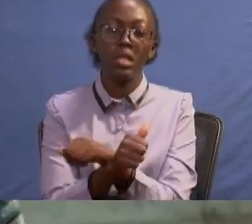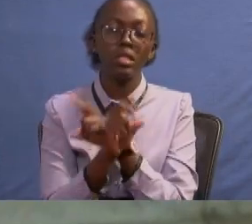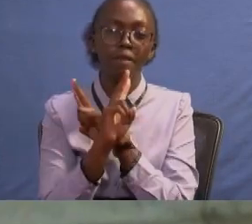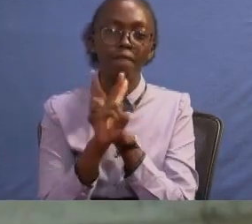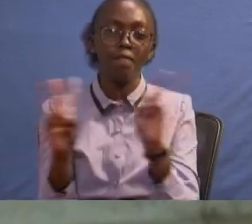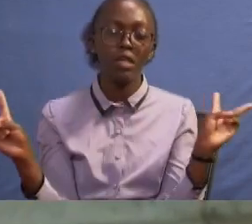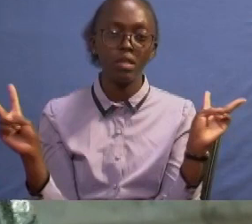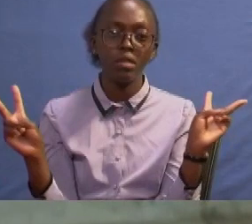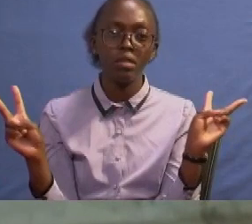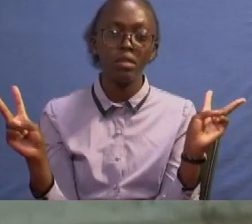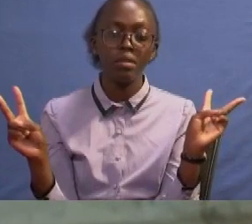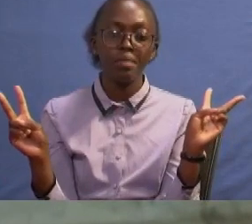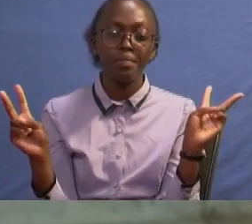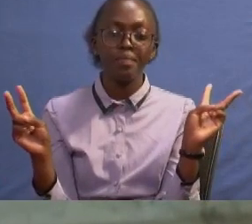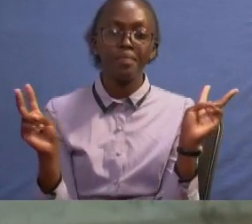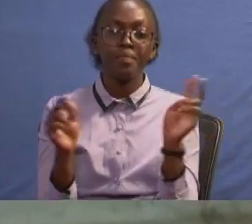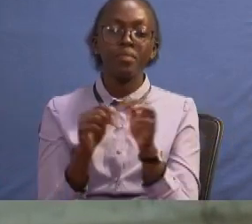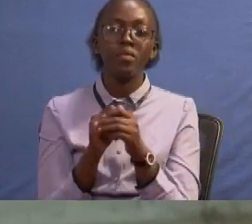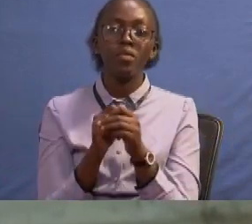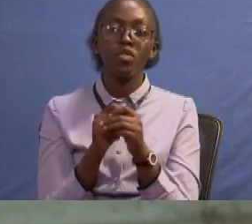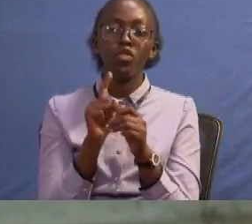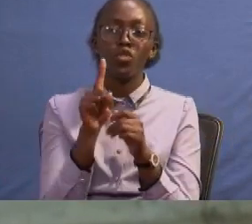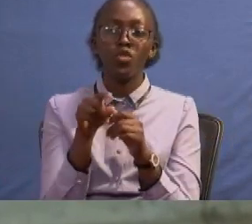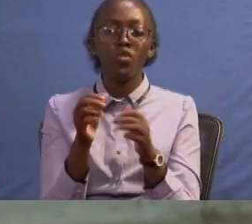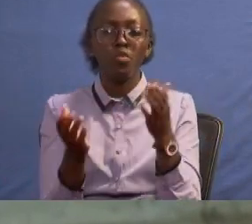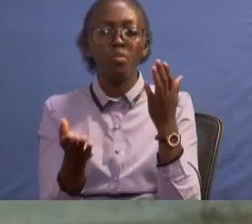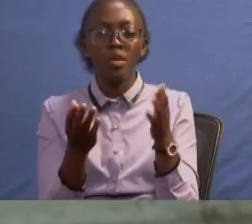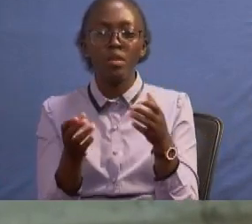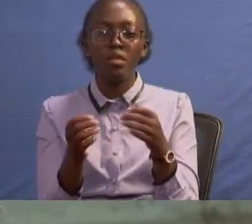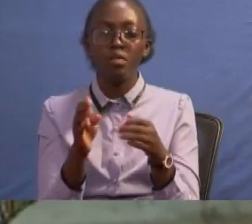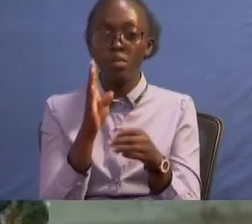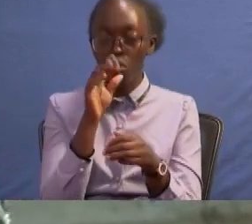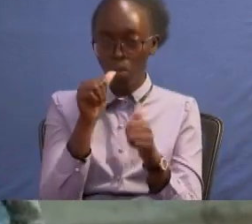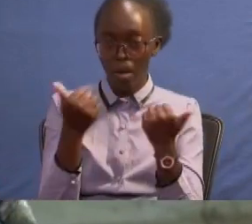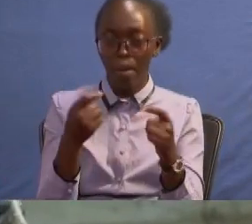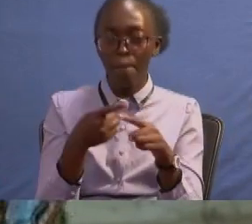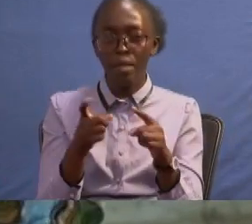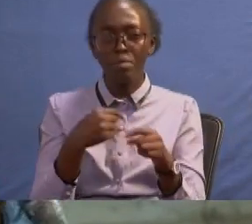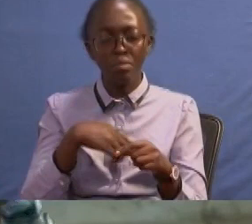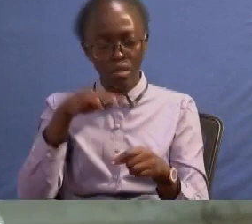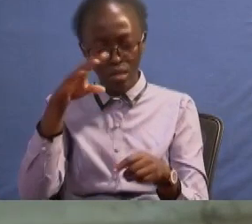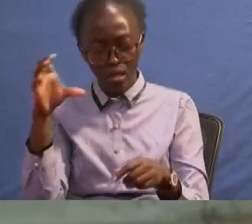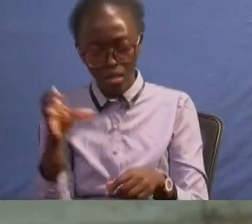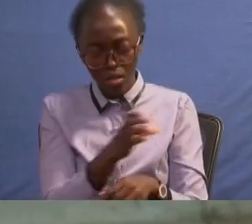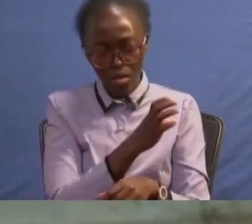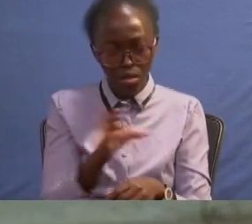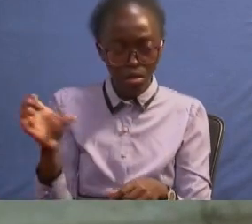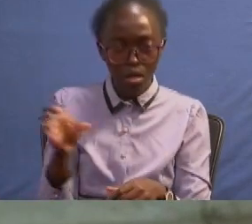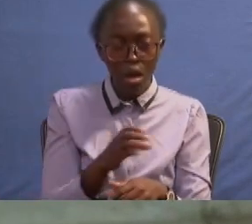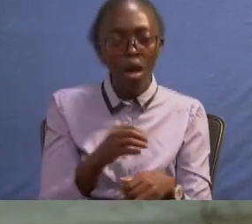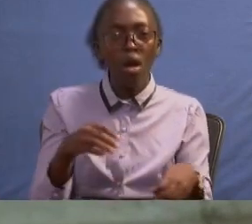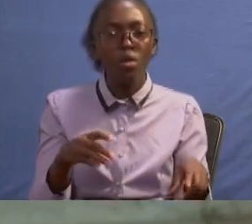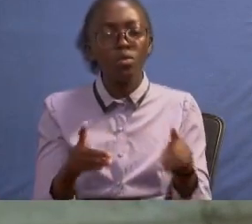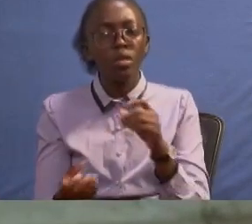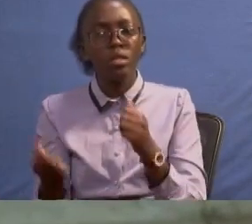and I could be the one who is intoxicated, but we are driving on the same highway. We are driving